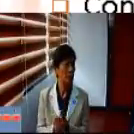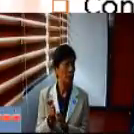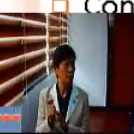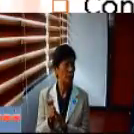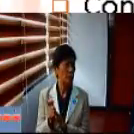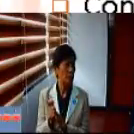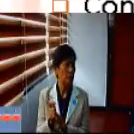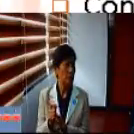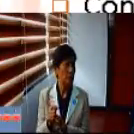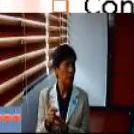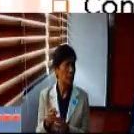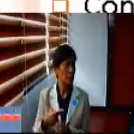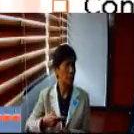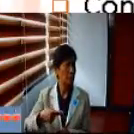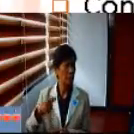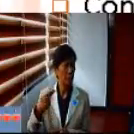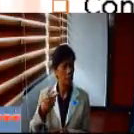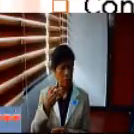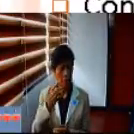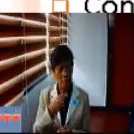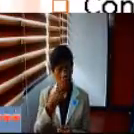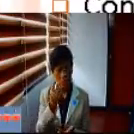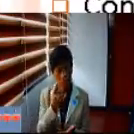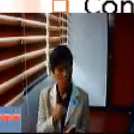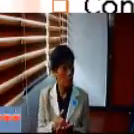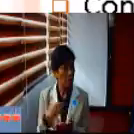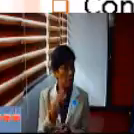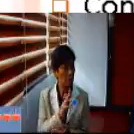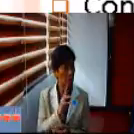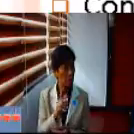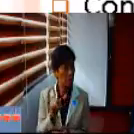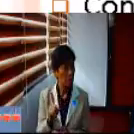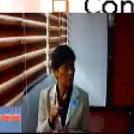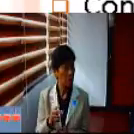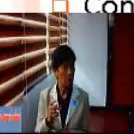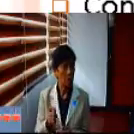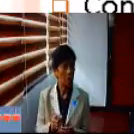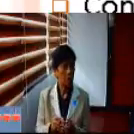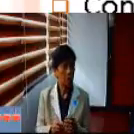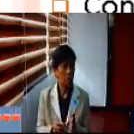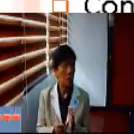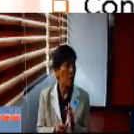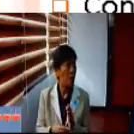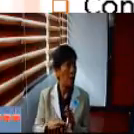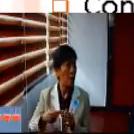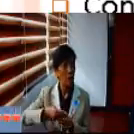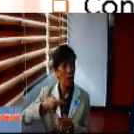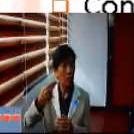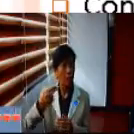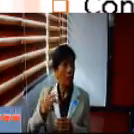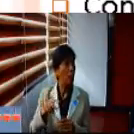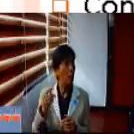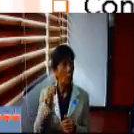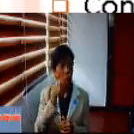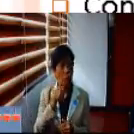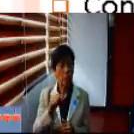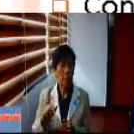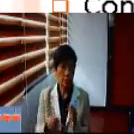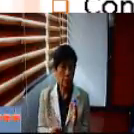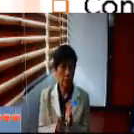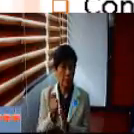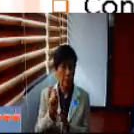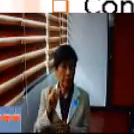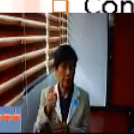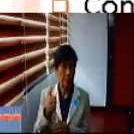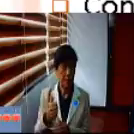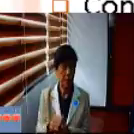been documenting this, that we are one of the top fish producing countries in the world. Palagi po tayong nasa top 10, although recently nasa